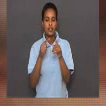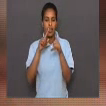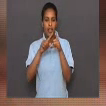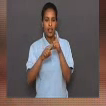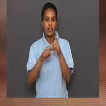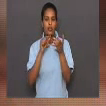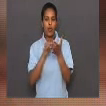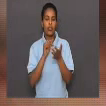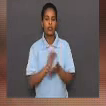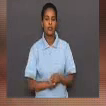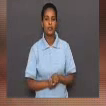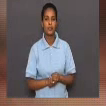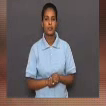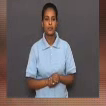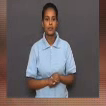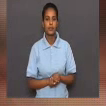end point.